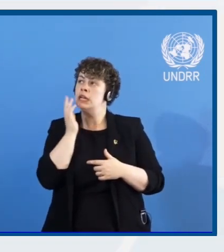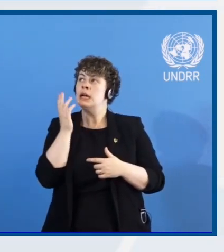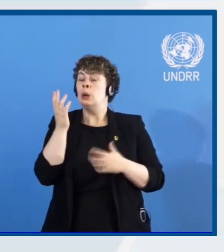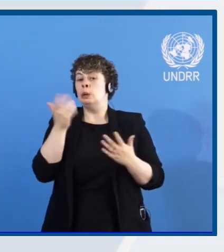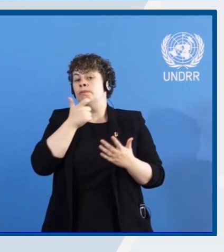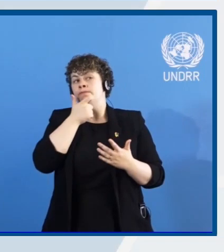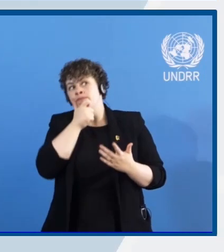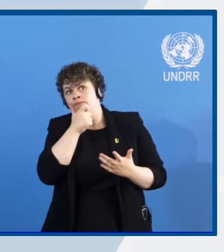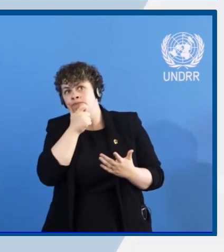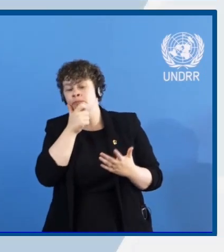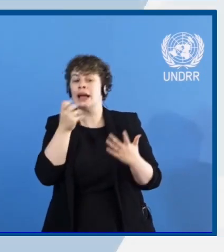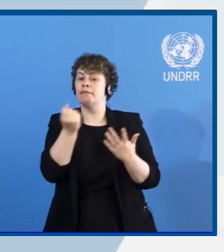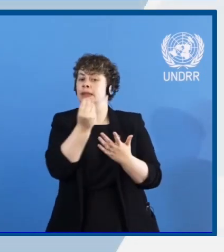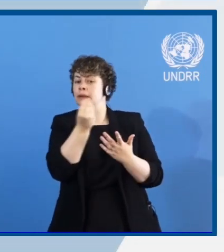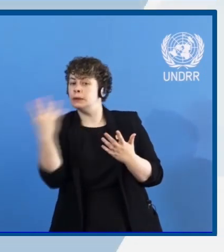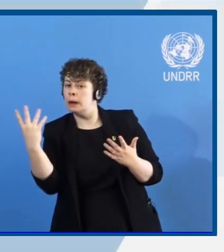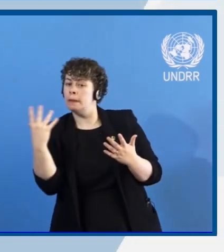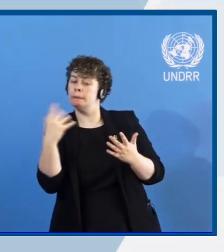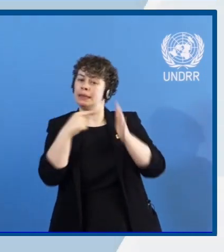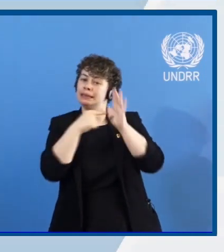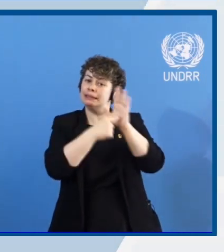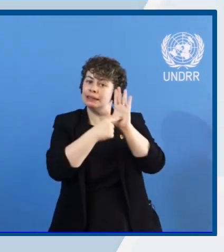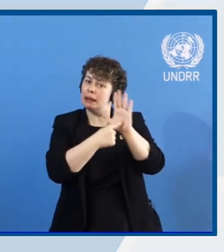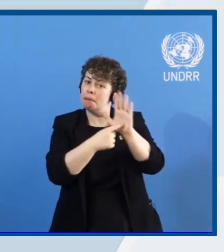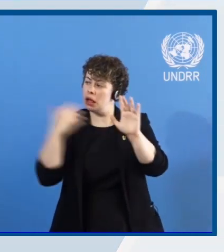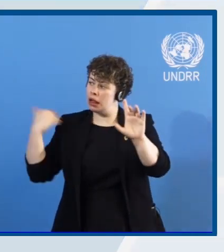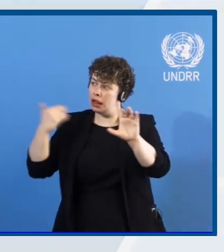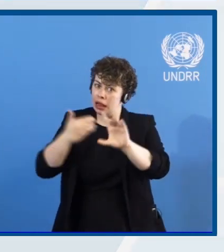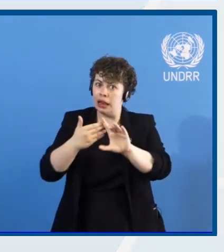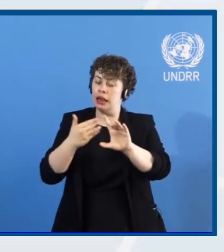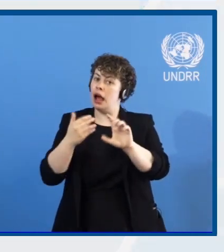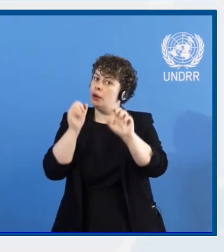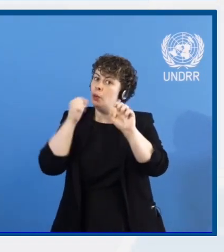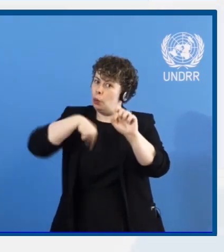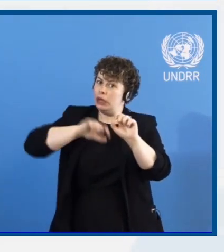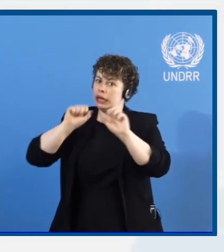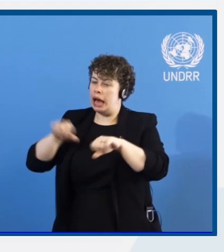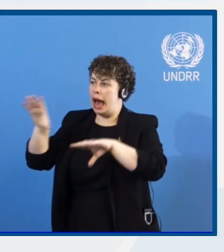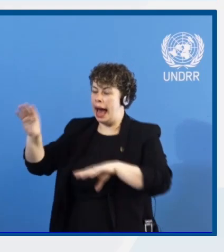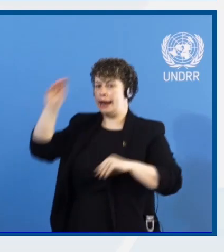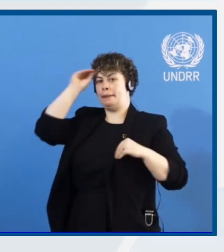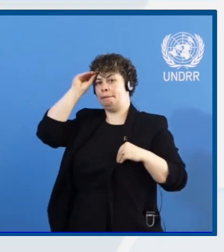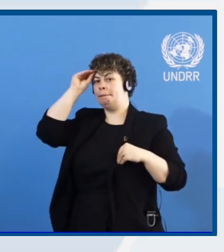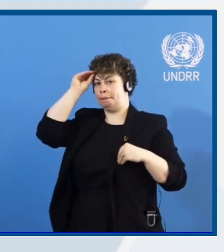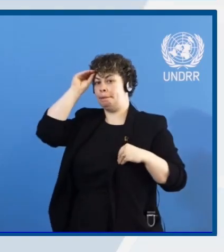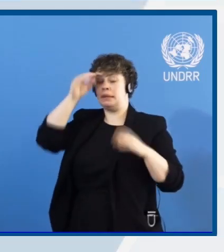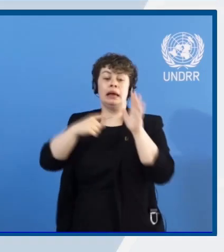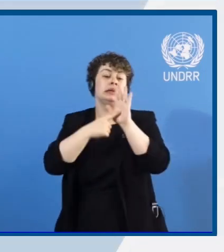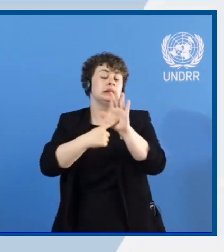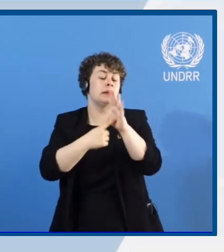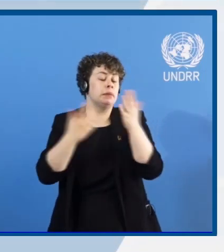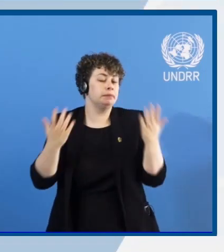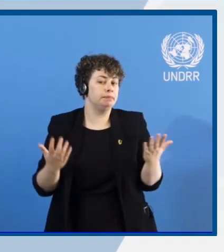like give us leadership. First of all, the coalition of finance ministers for